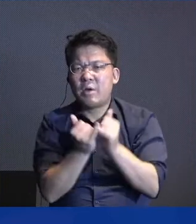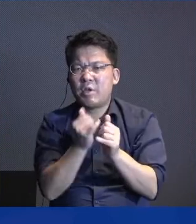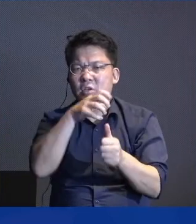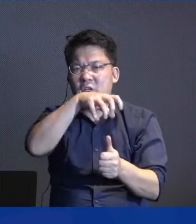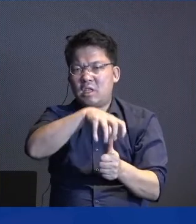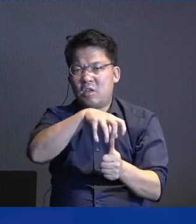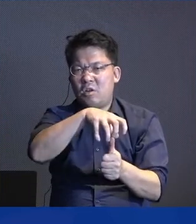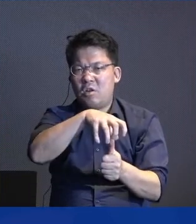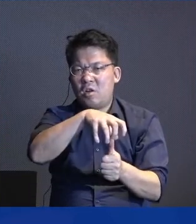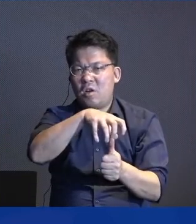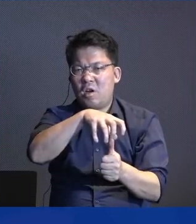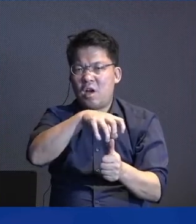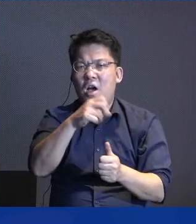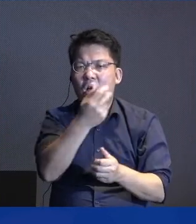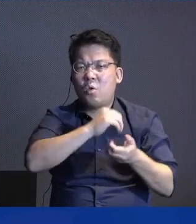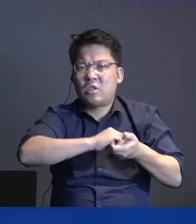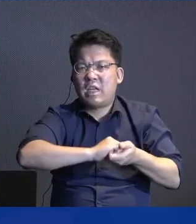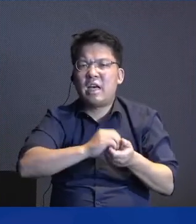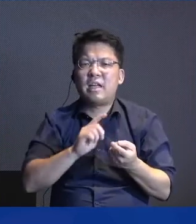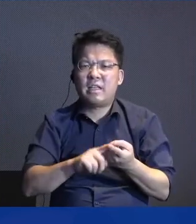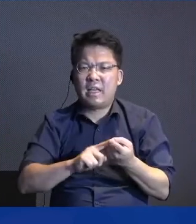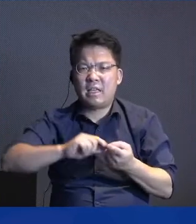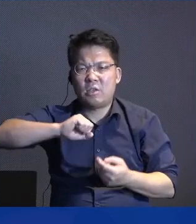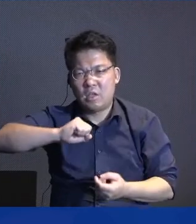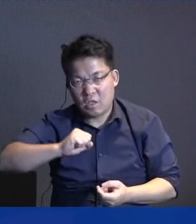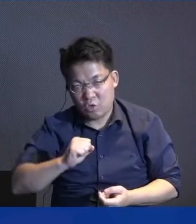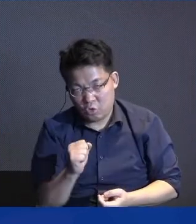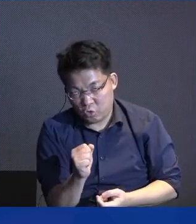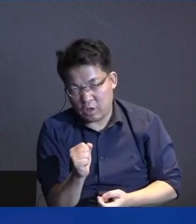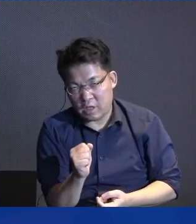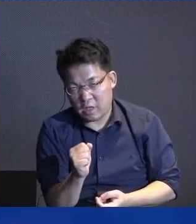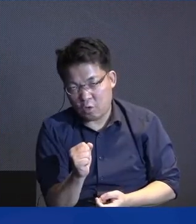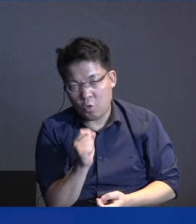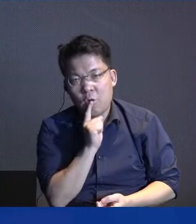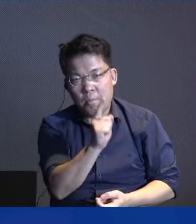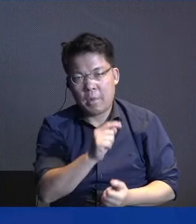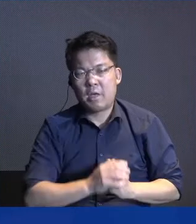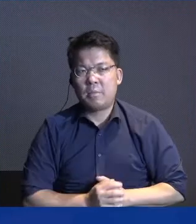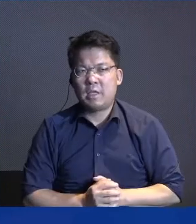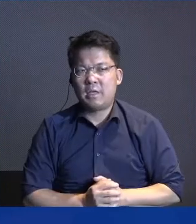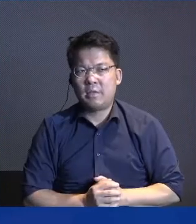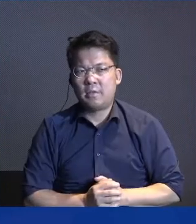or non-material coping tool in later life changes